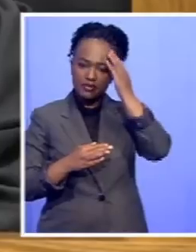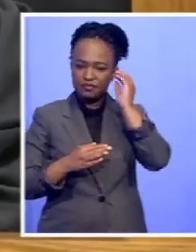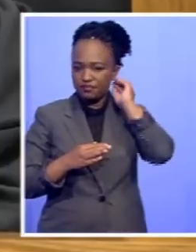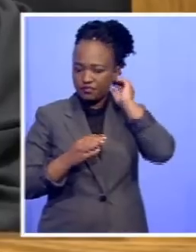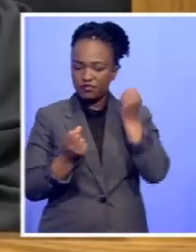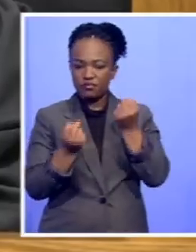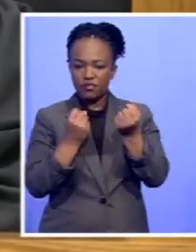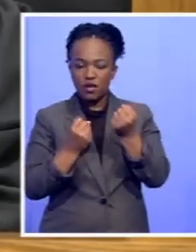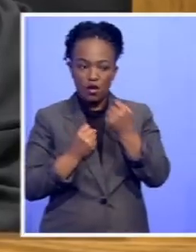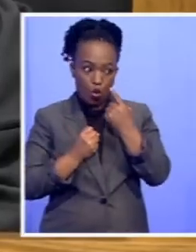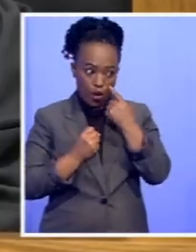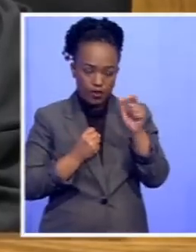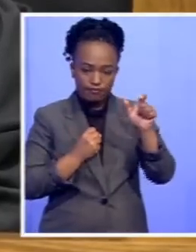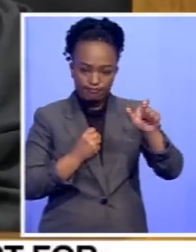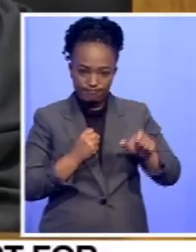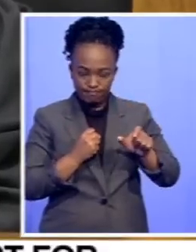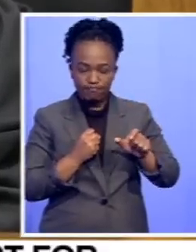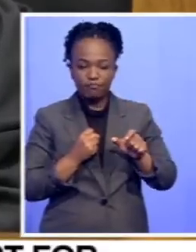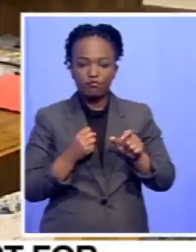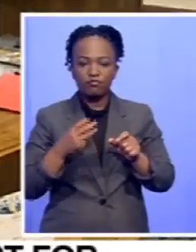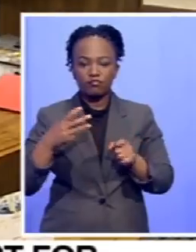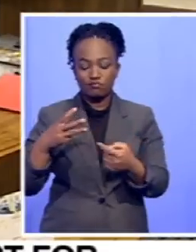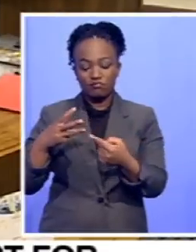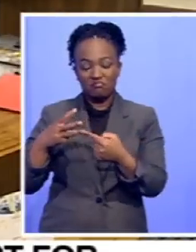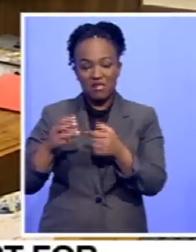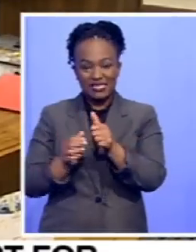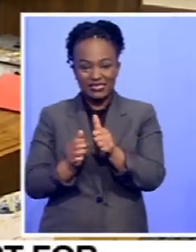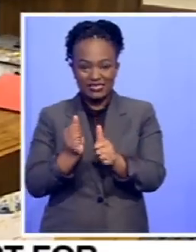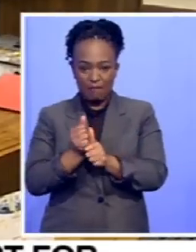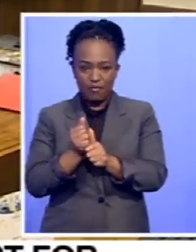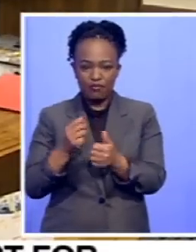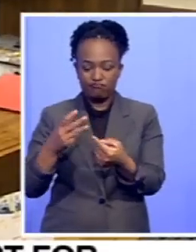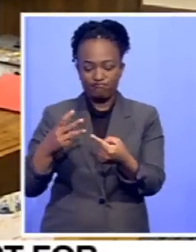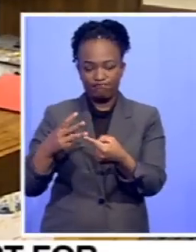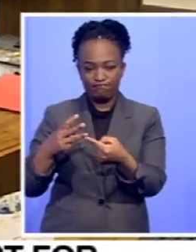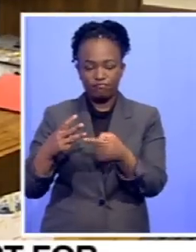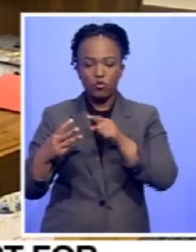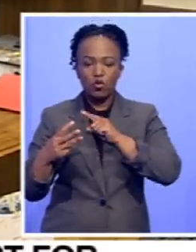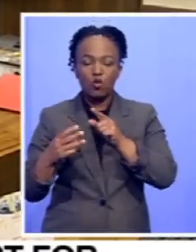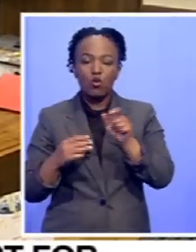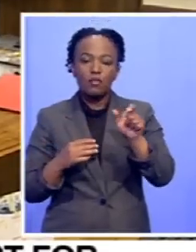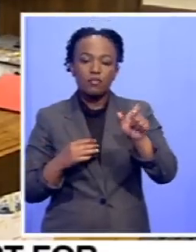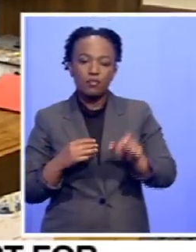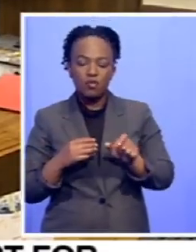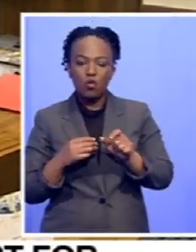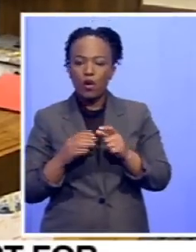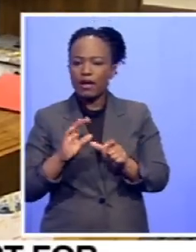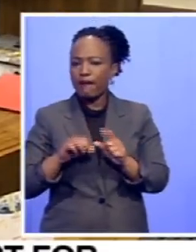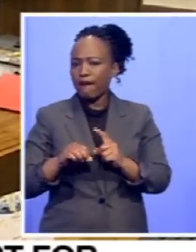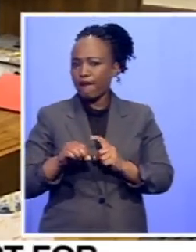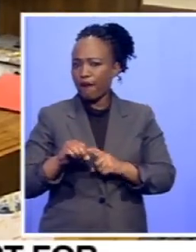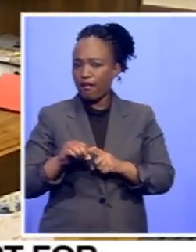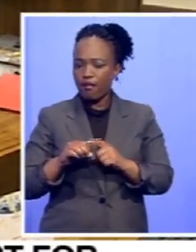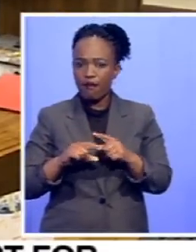of the state witnesses. Sub 3. Where the evidence of the state witnesses implicating the accused is of such poor quality that cannot be safely